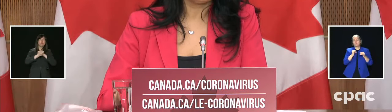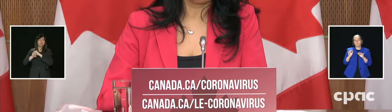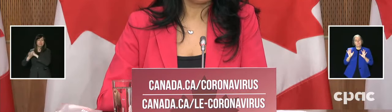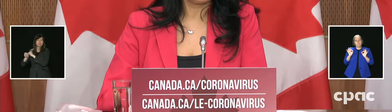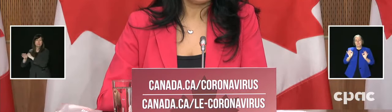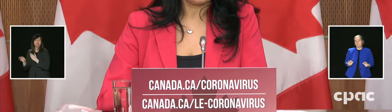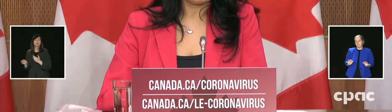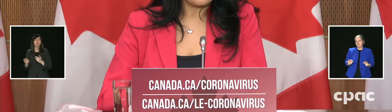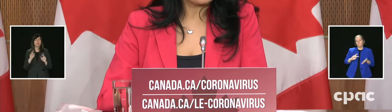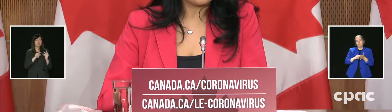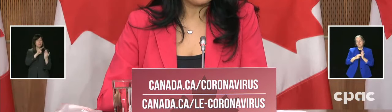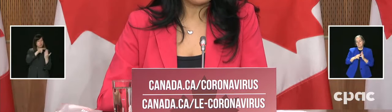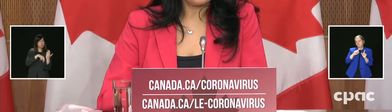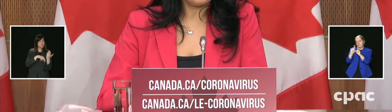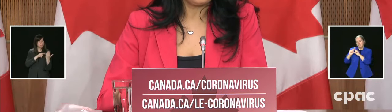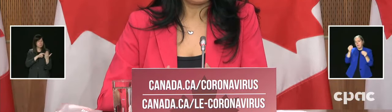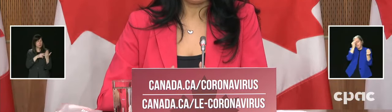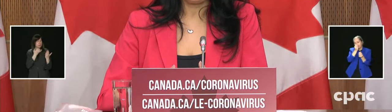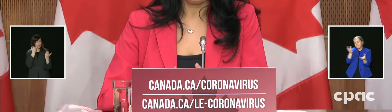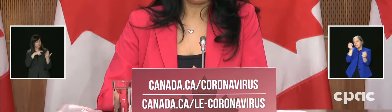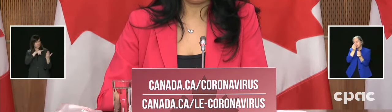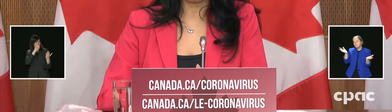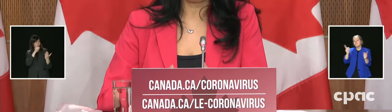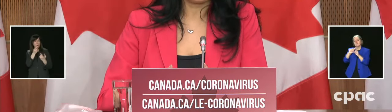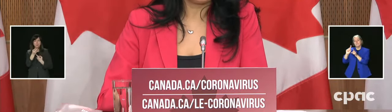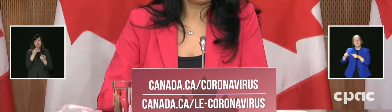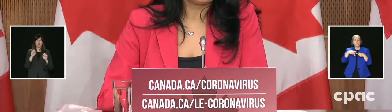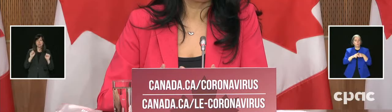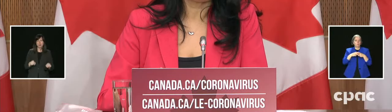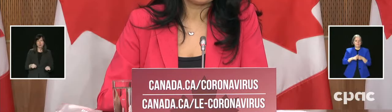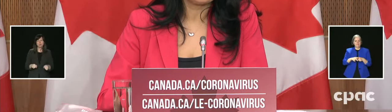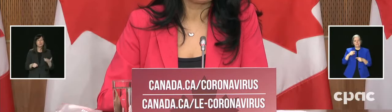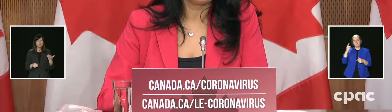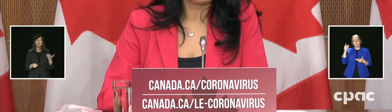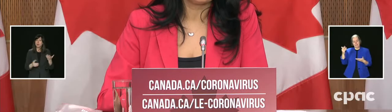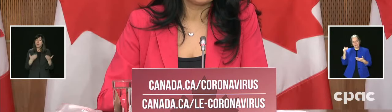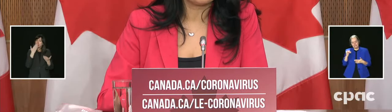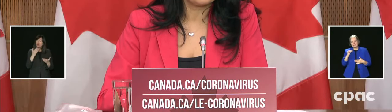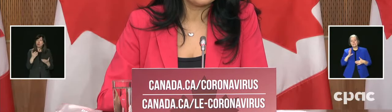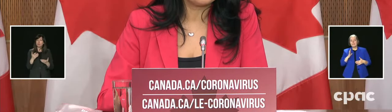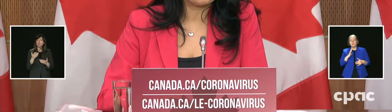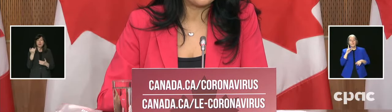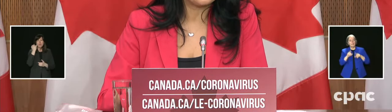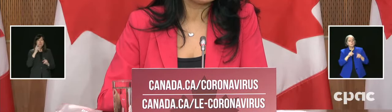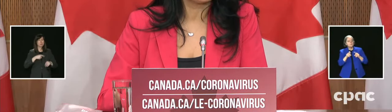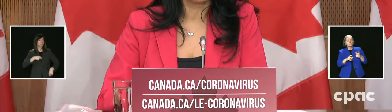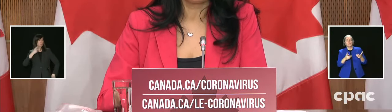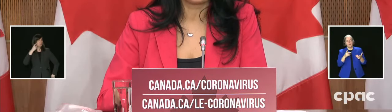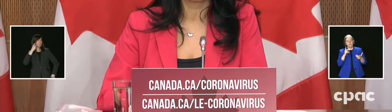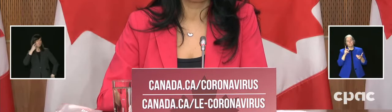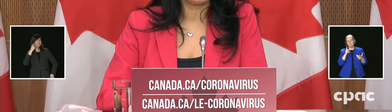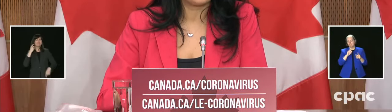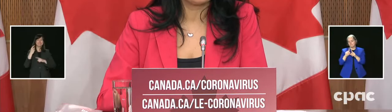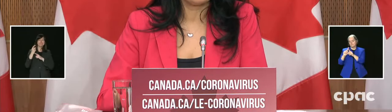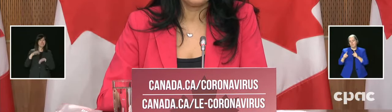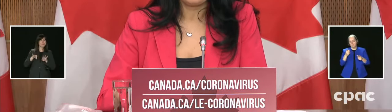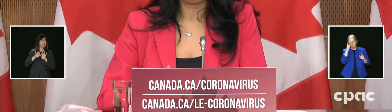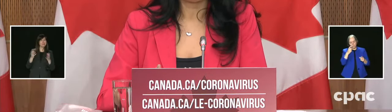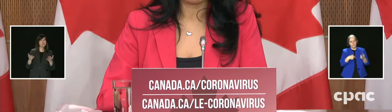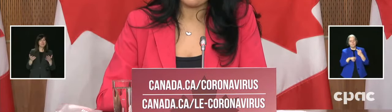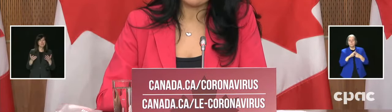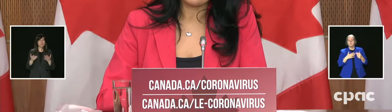able to ask questions that they need. And it's good to have a healthy level of skepticism about things. It's good to have